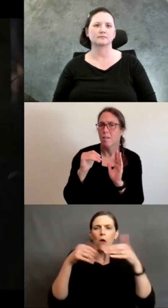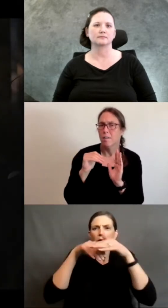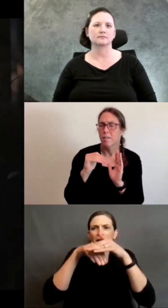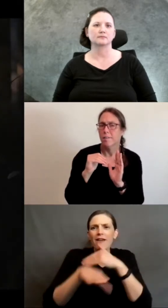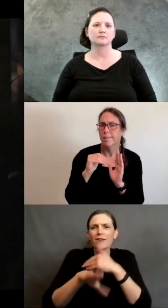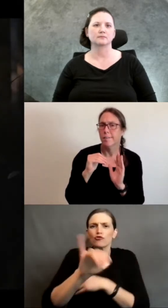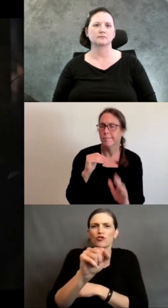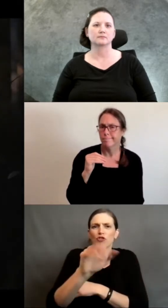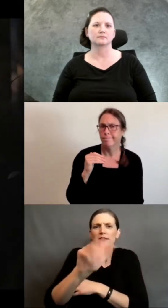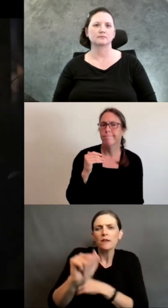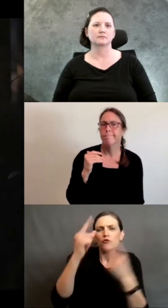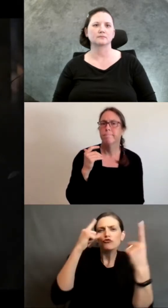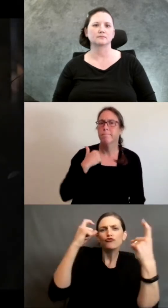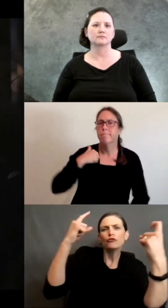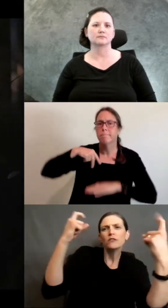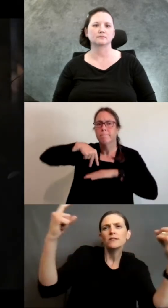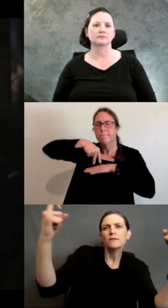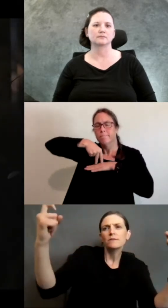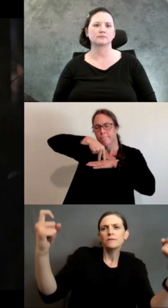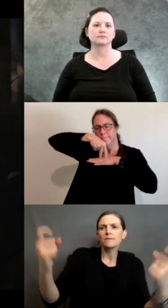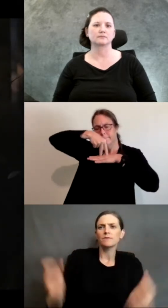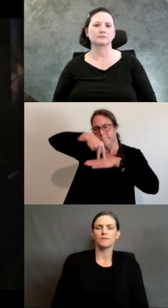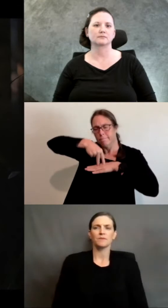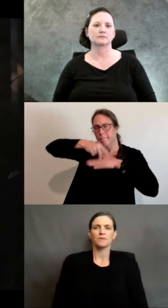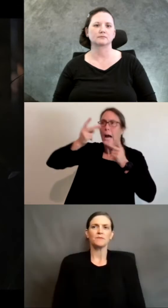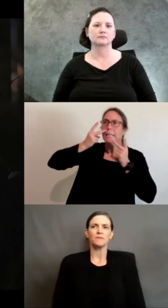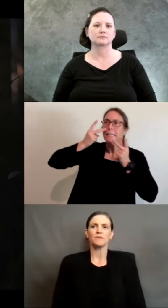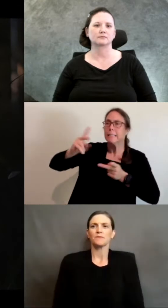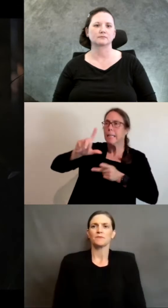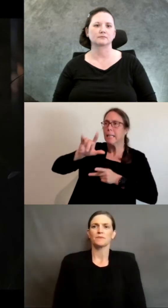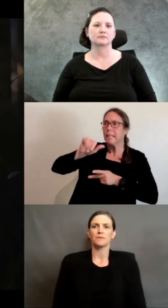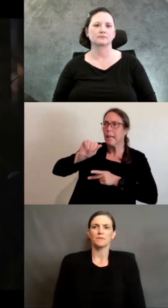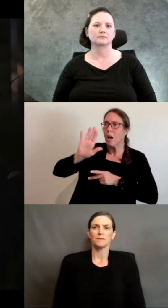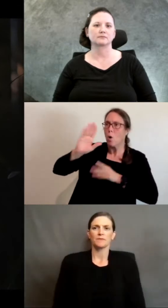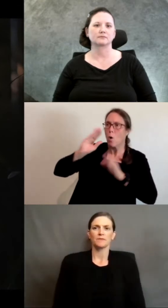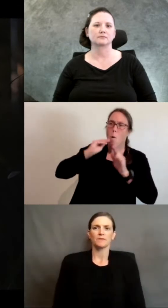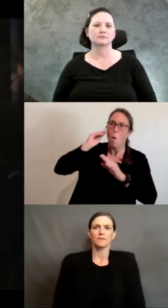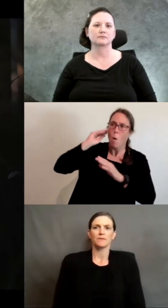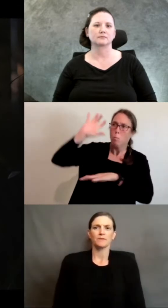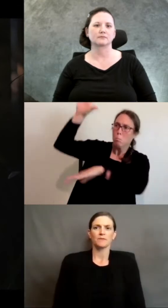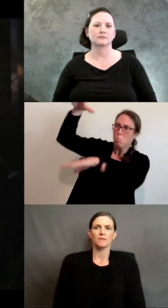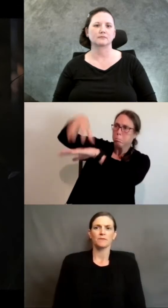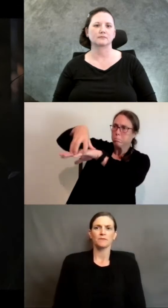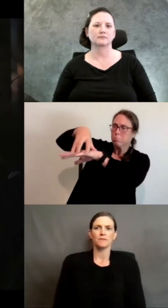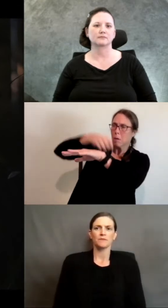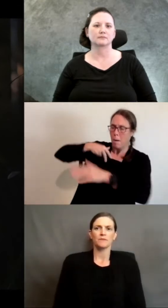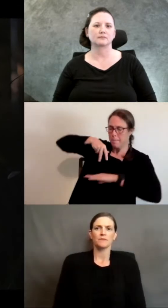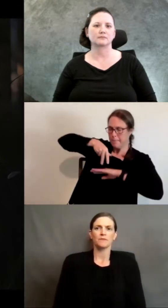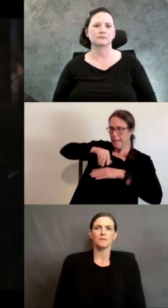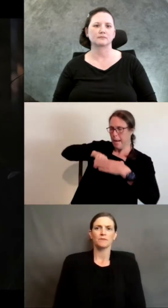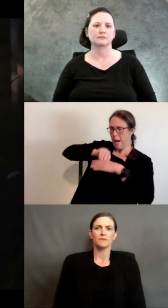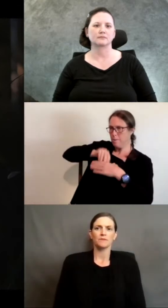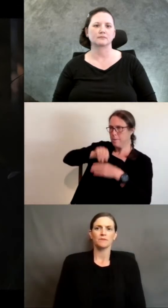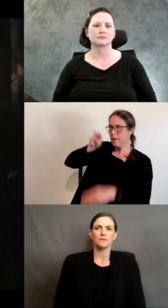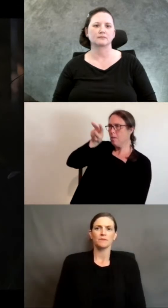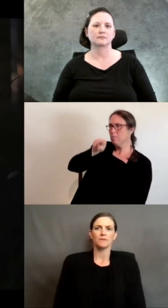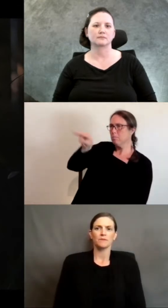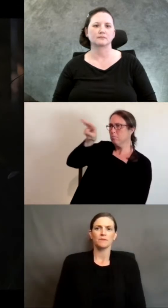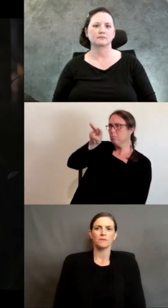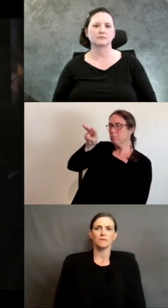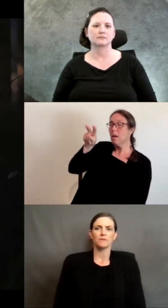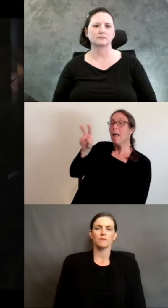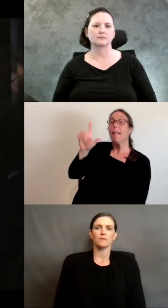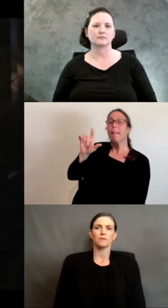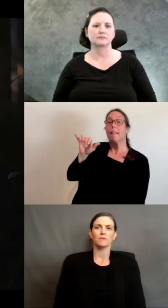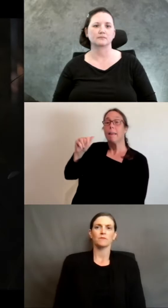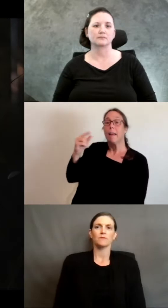I'm standing in the driveway of Leah's house. Leah is home alone. I think I see the shadows of a couple of people